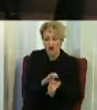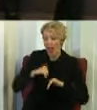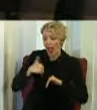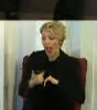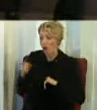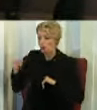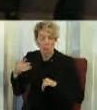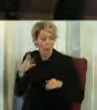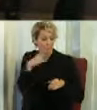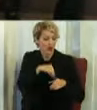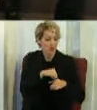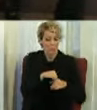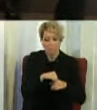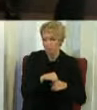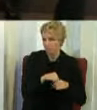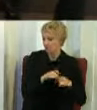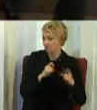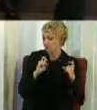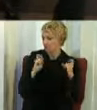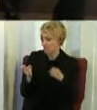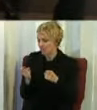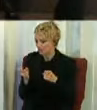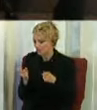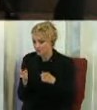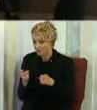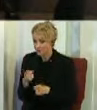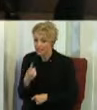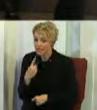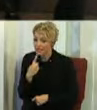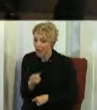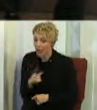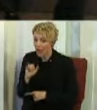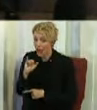participation, and gifts? If so, again, please say, I do.